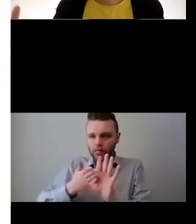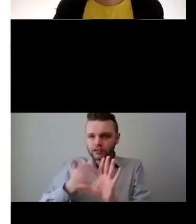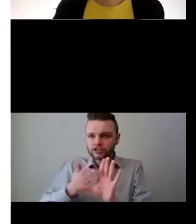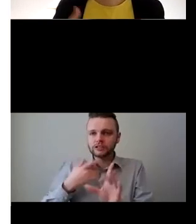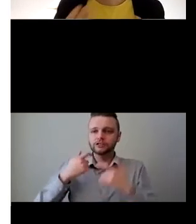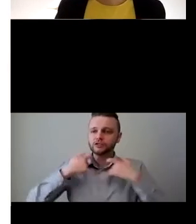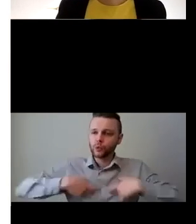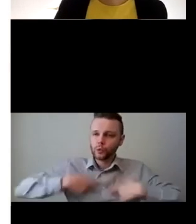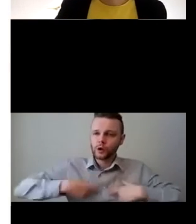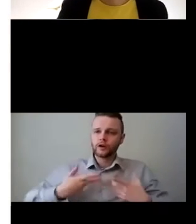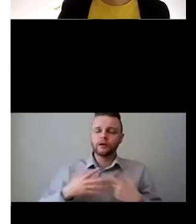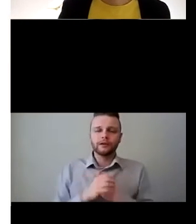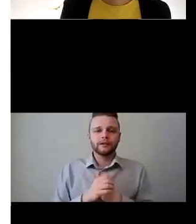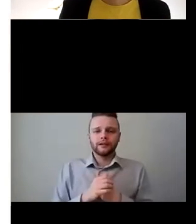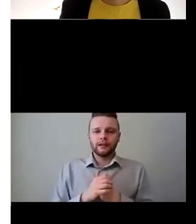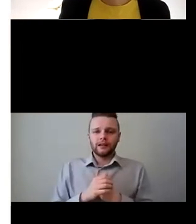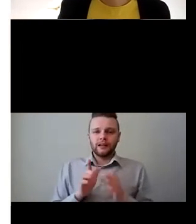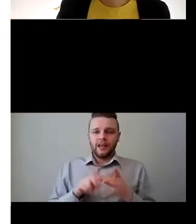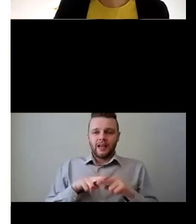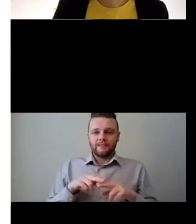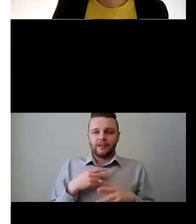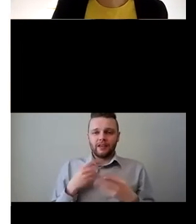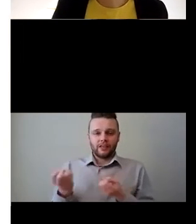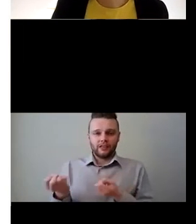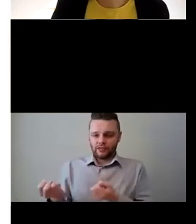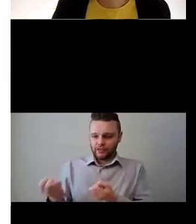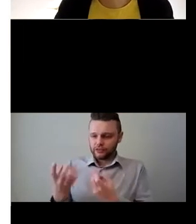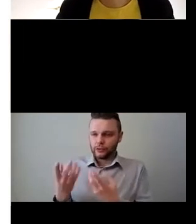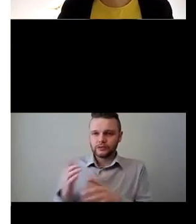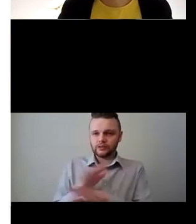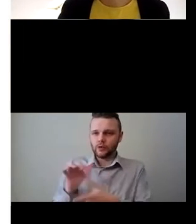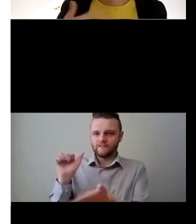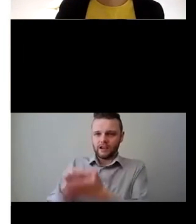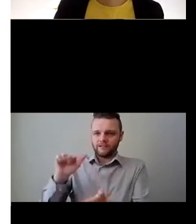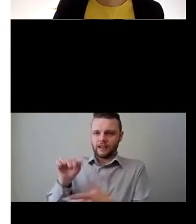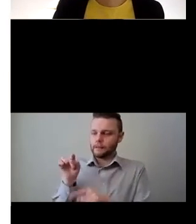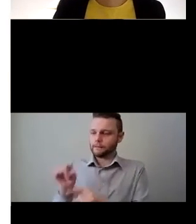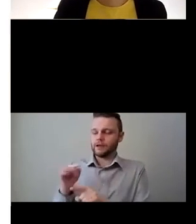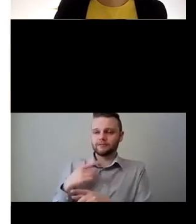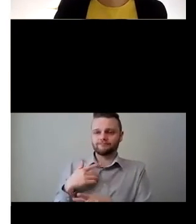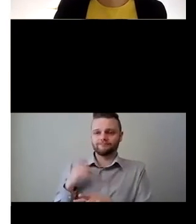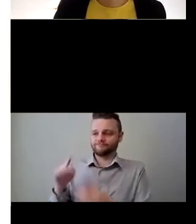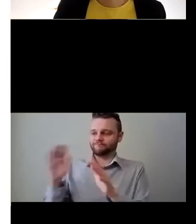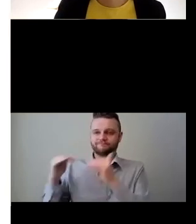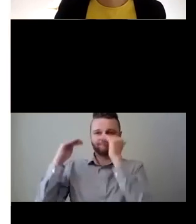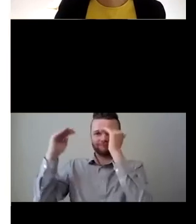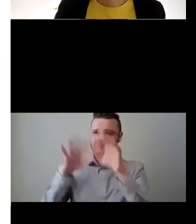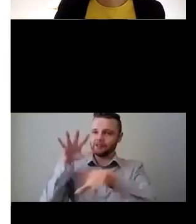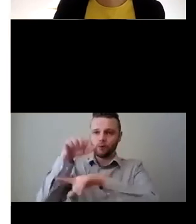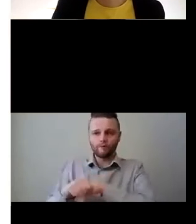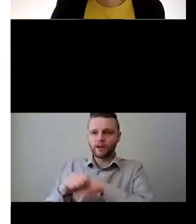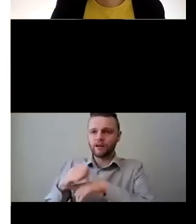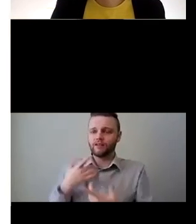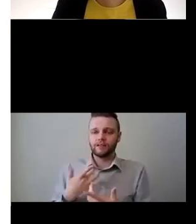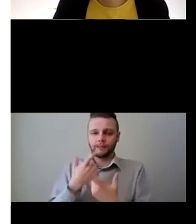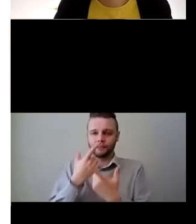social worker, even if the source is actually not being verified, it will take precedence, it will take over, and